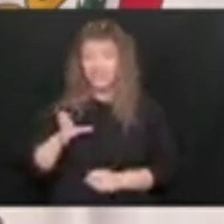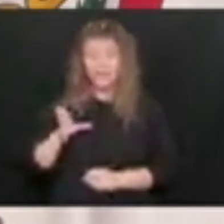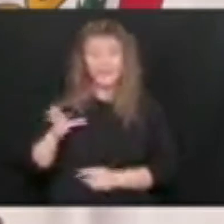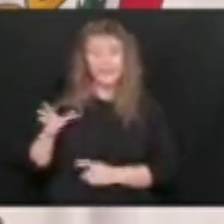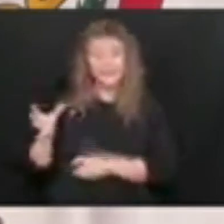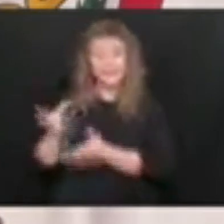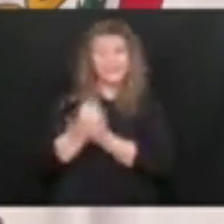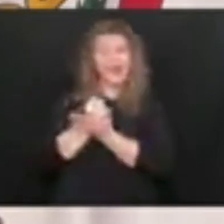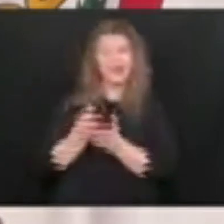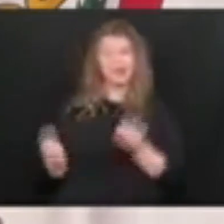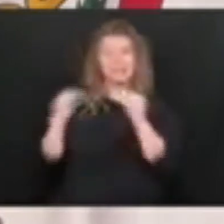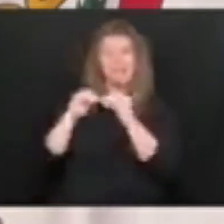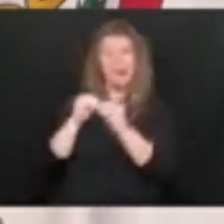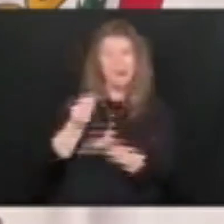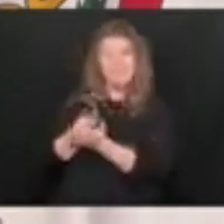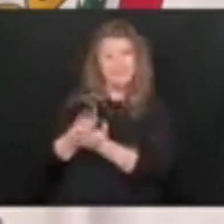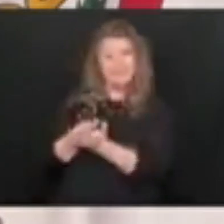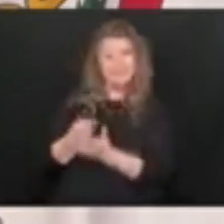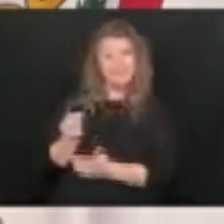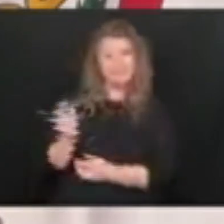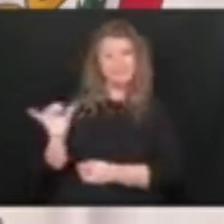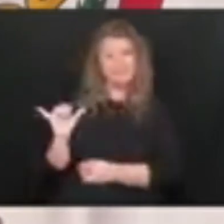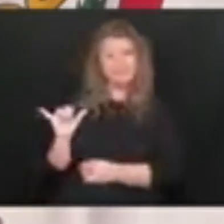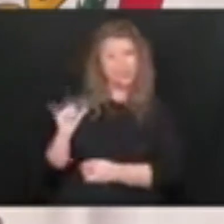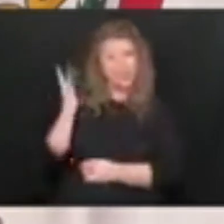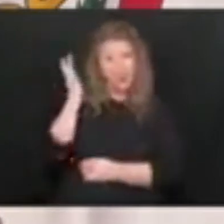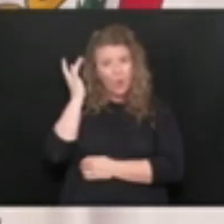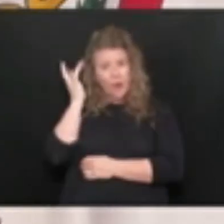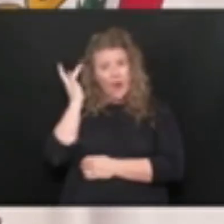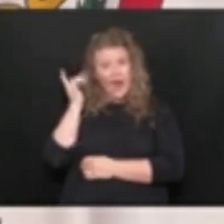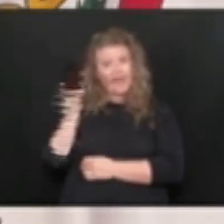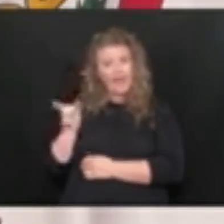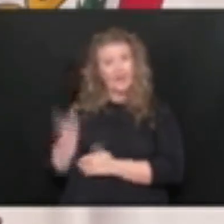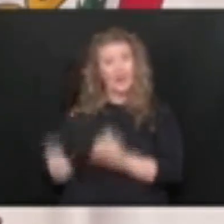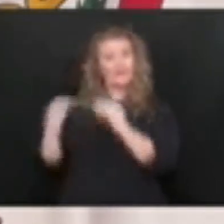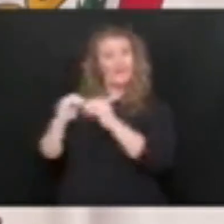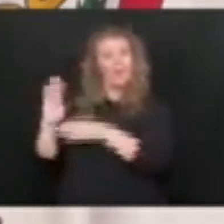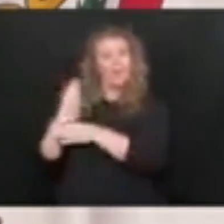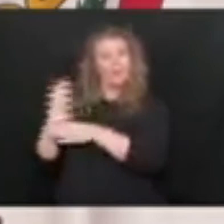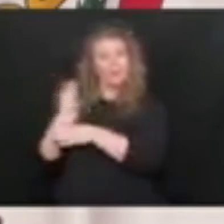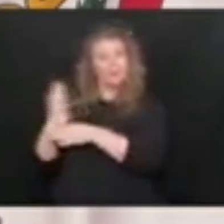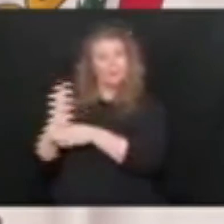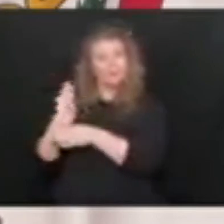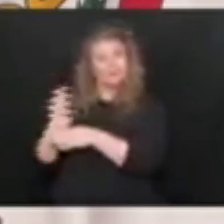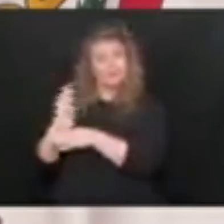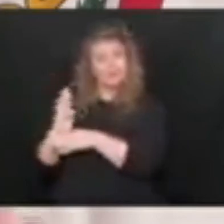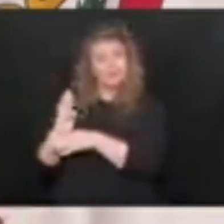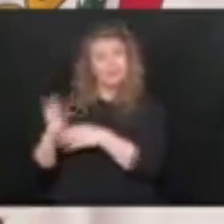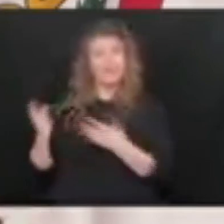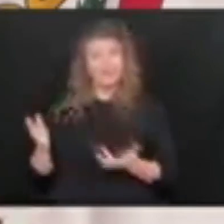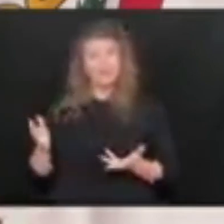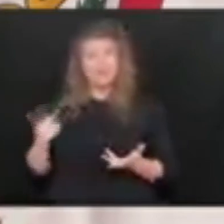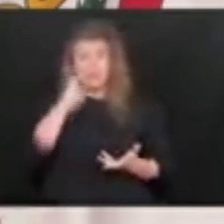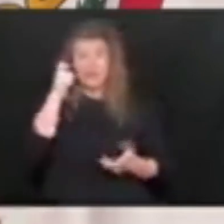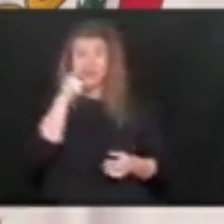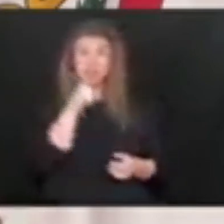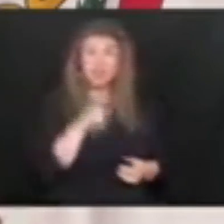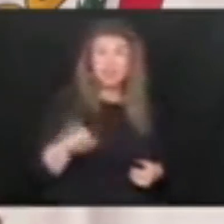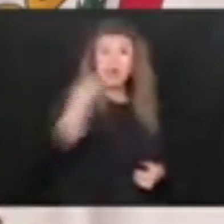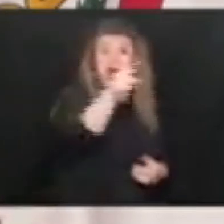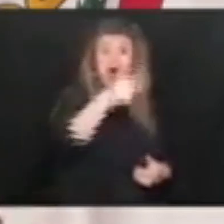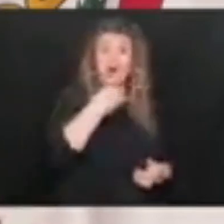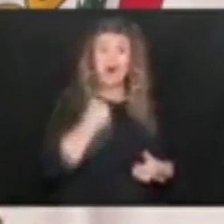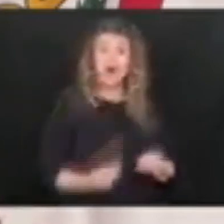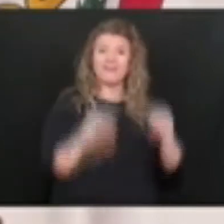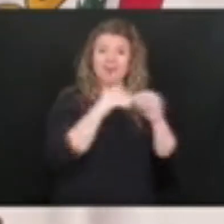captured an incredible amount of business, because we would have had an additional $1 billion in the hands